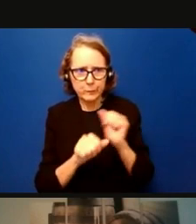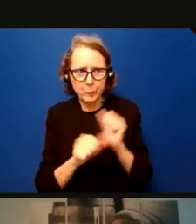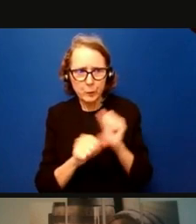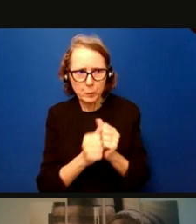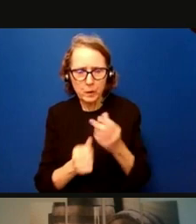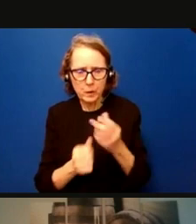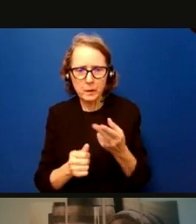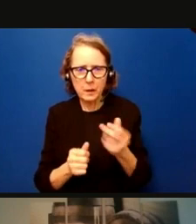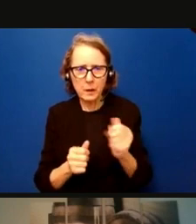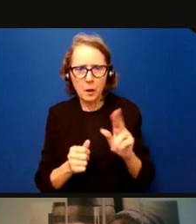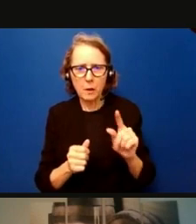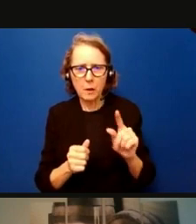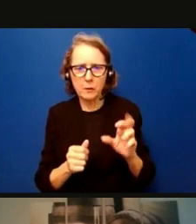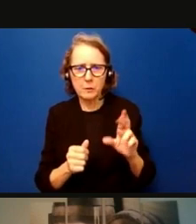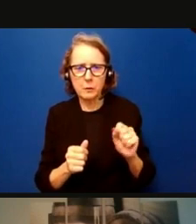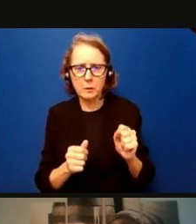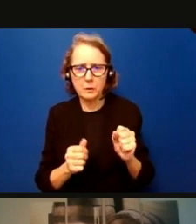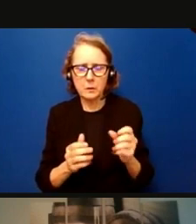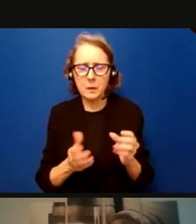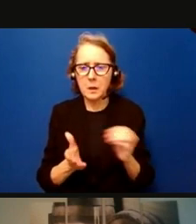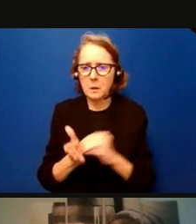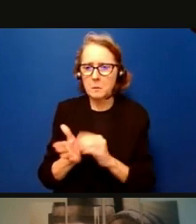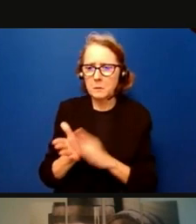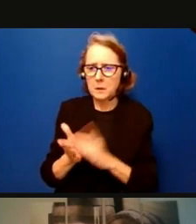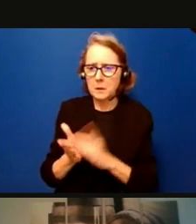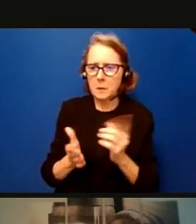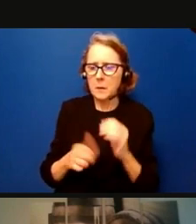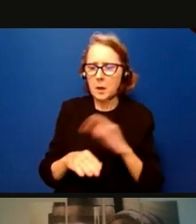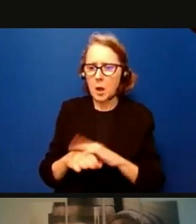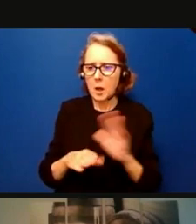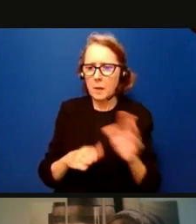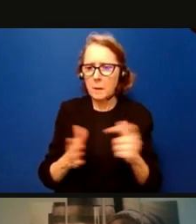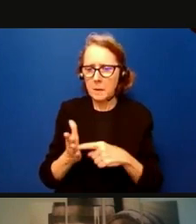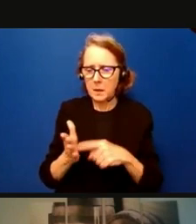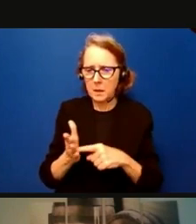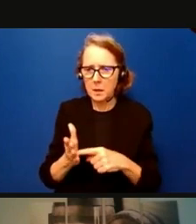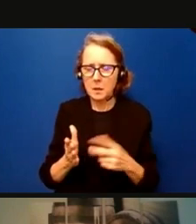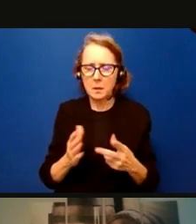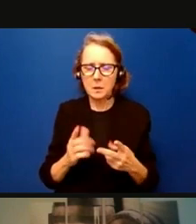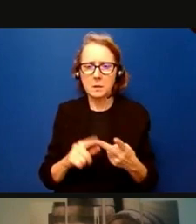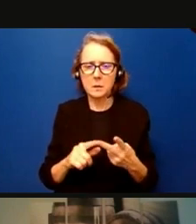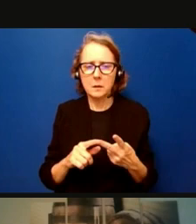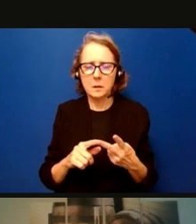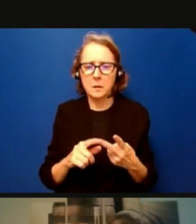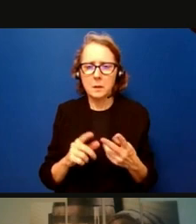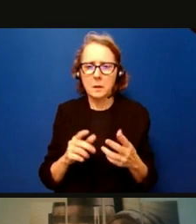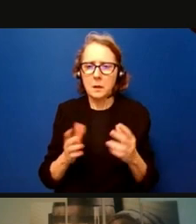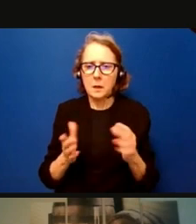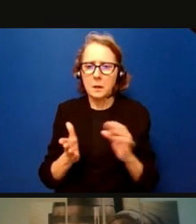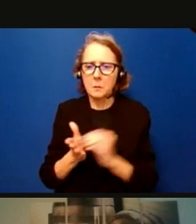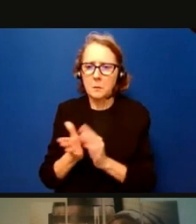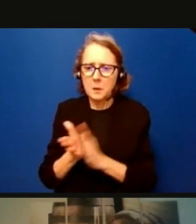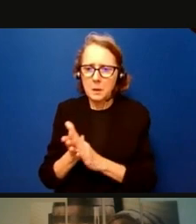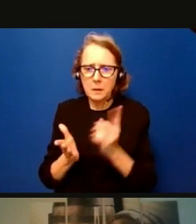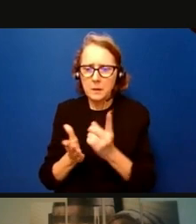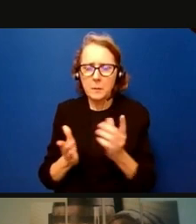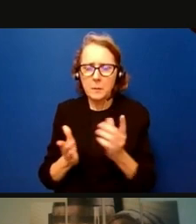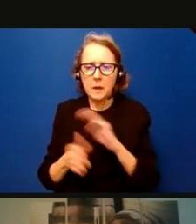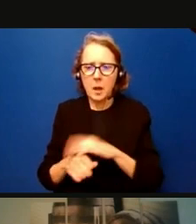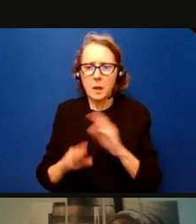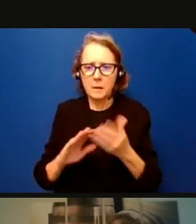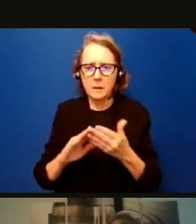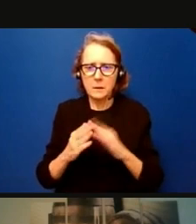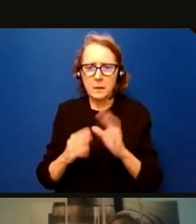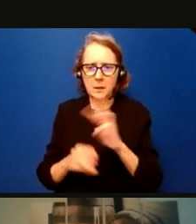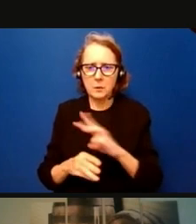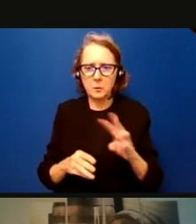bills or providing more information, something more on the city's own website and social media.